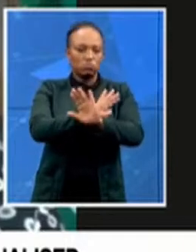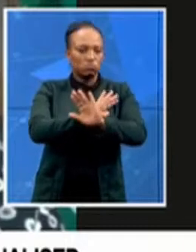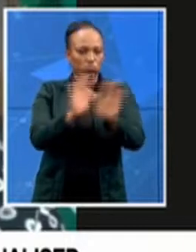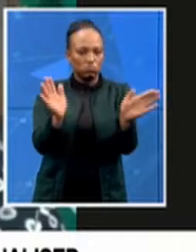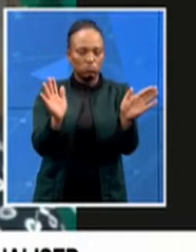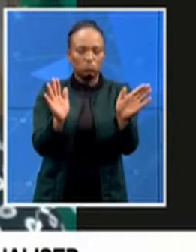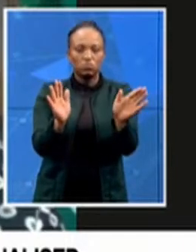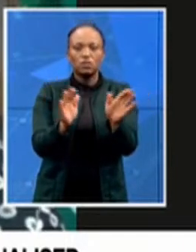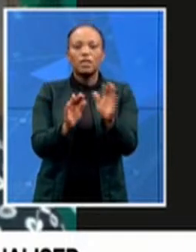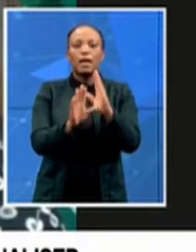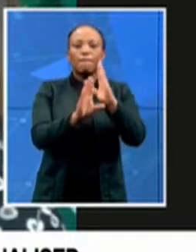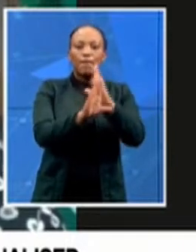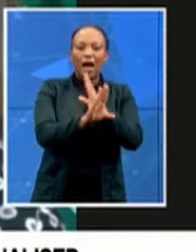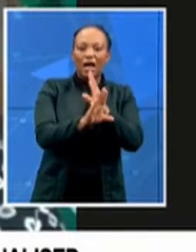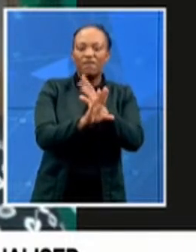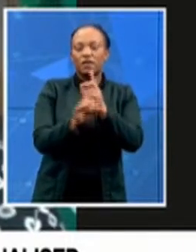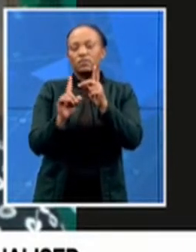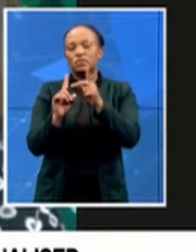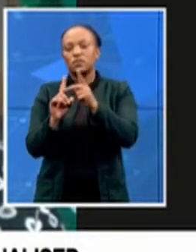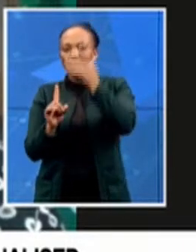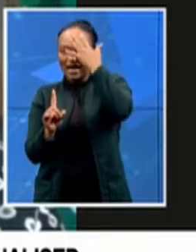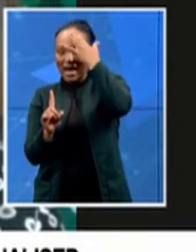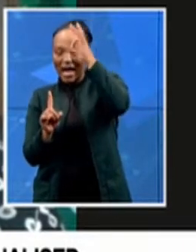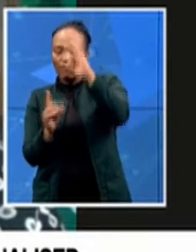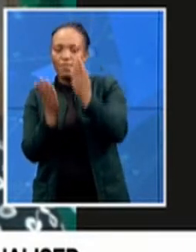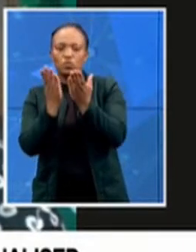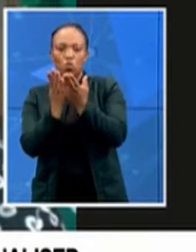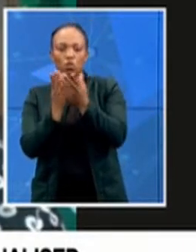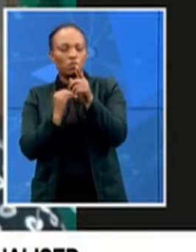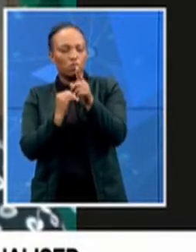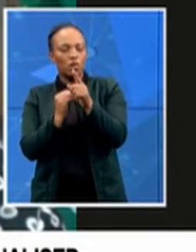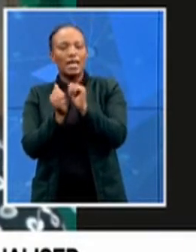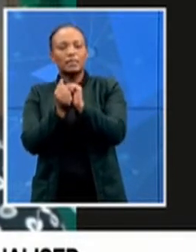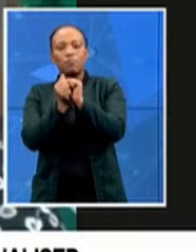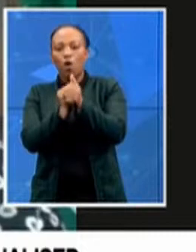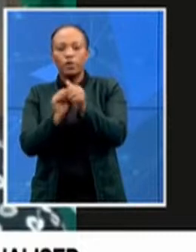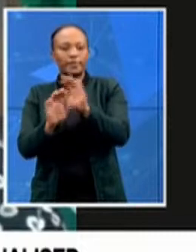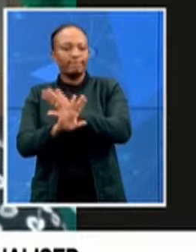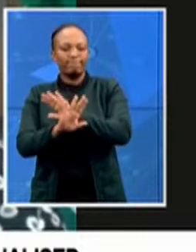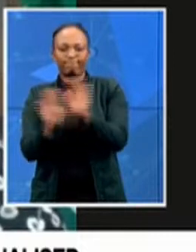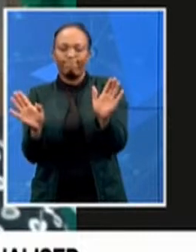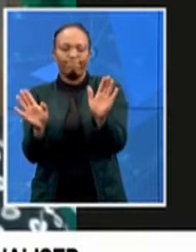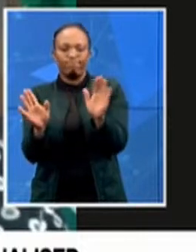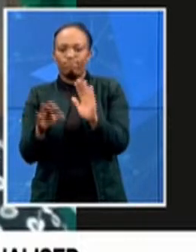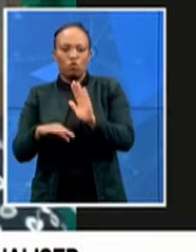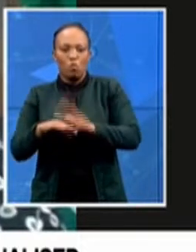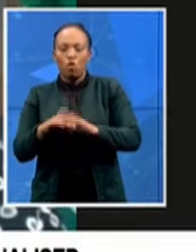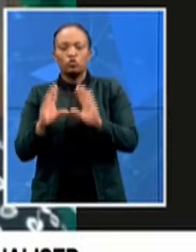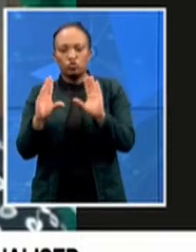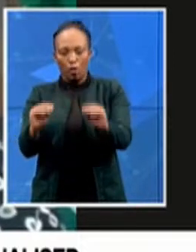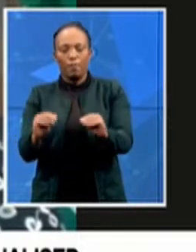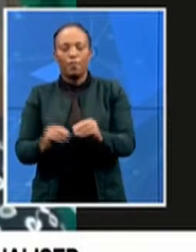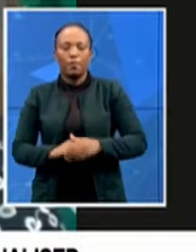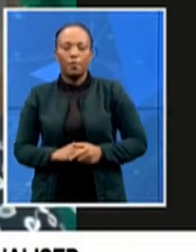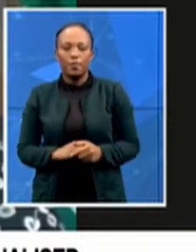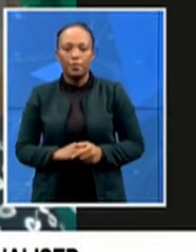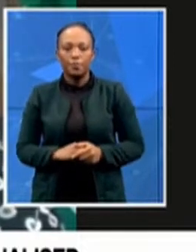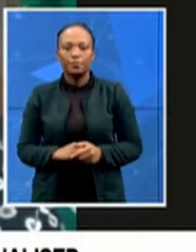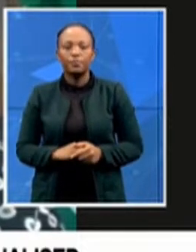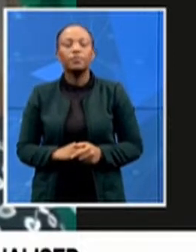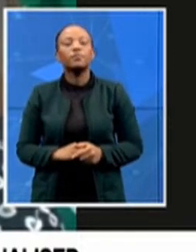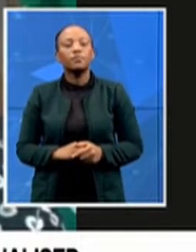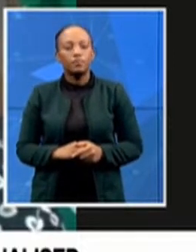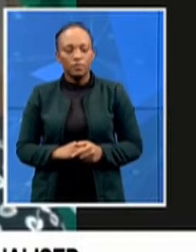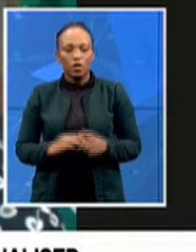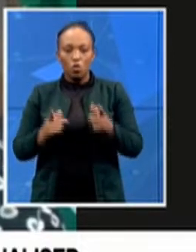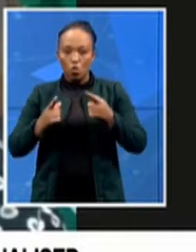we are urging to stop the sporting activities. We can all fight and win this battle when we work